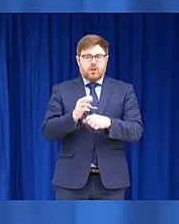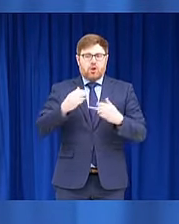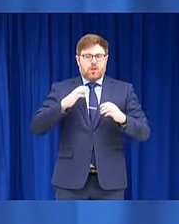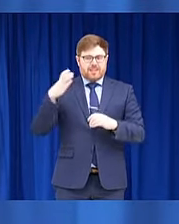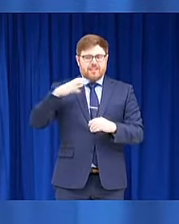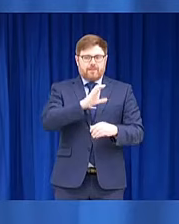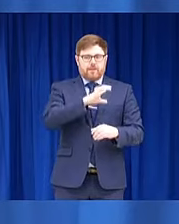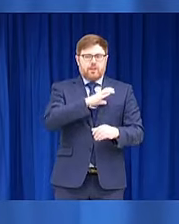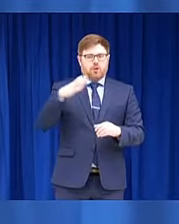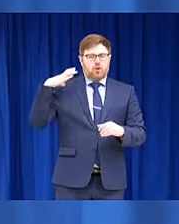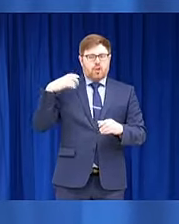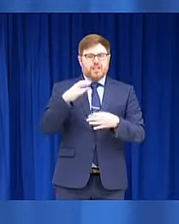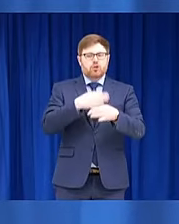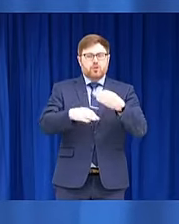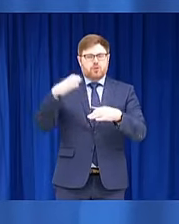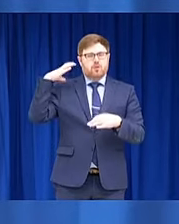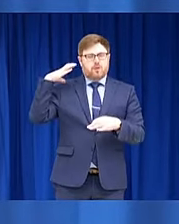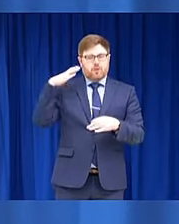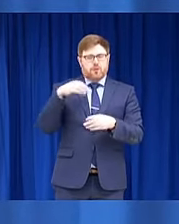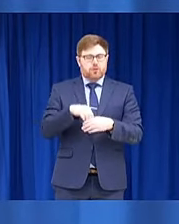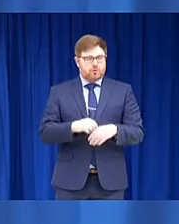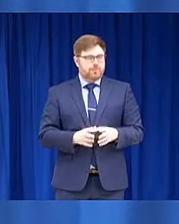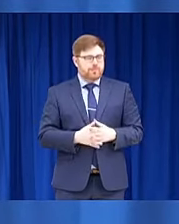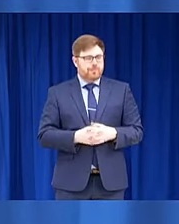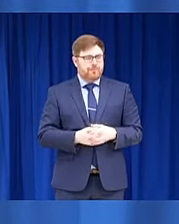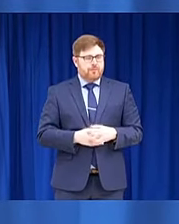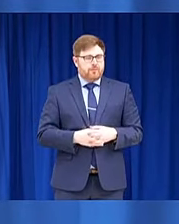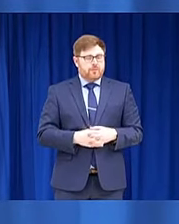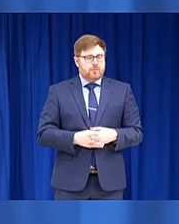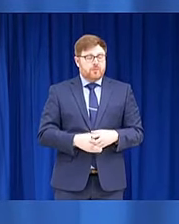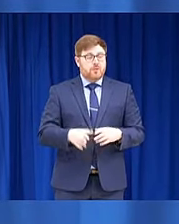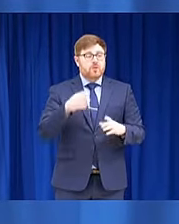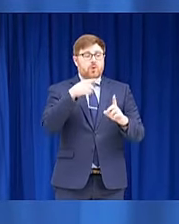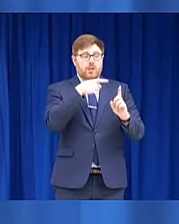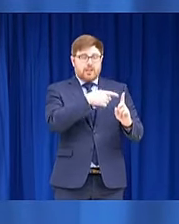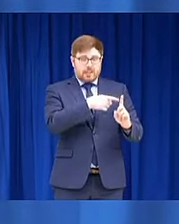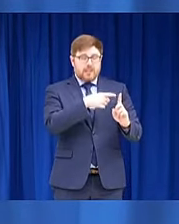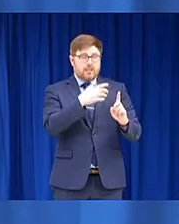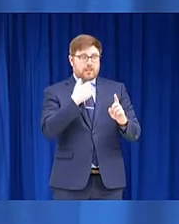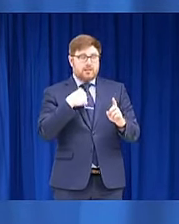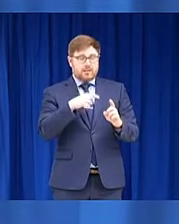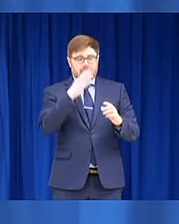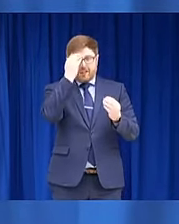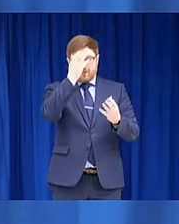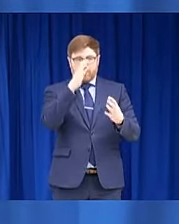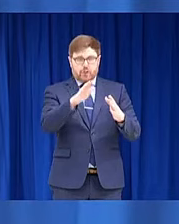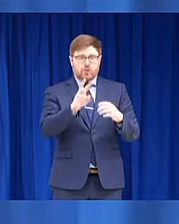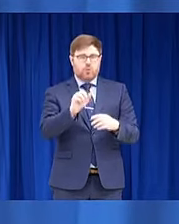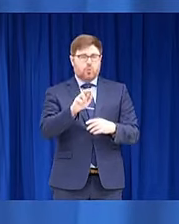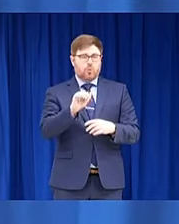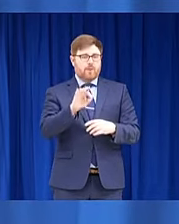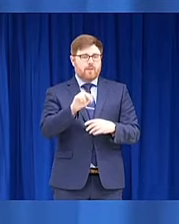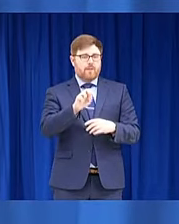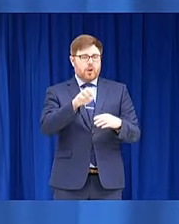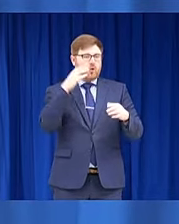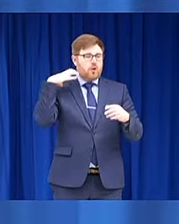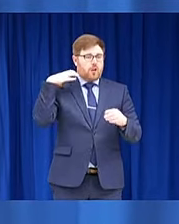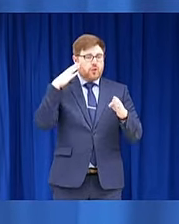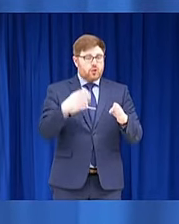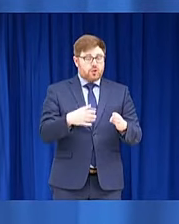Defense. As a reservist, he is an information warfare officer. He served as a reserve defense